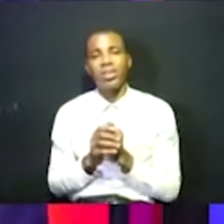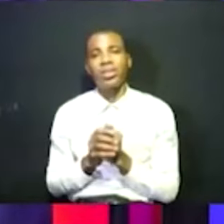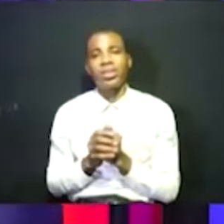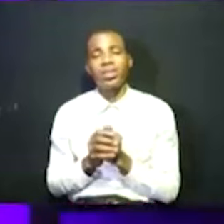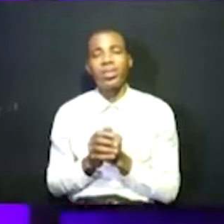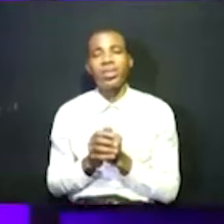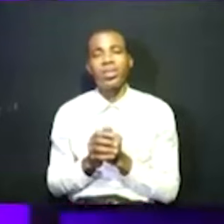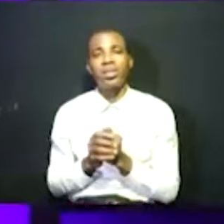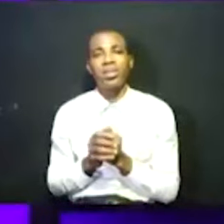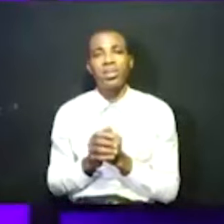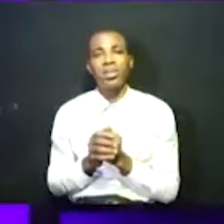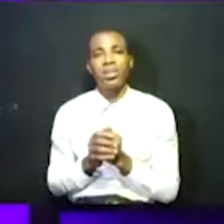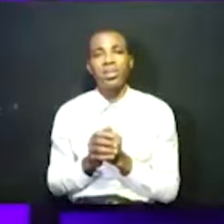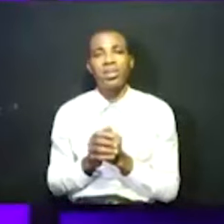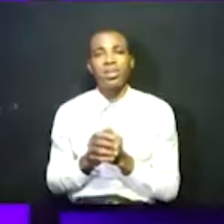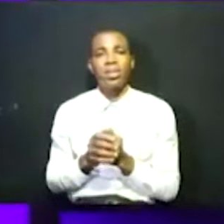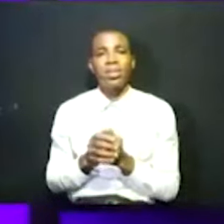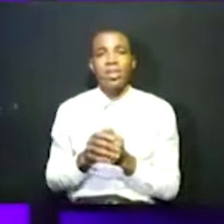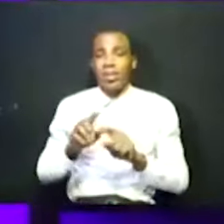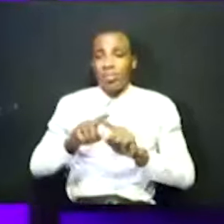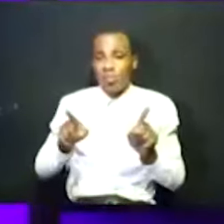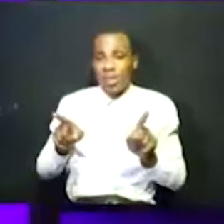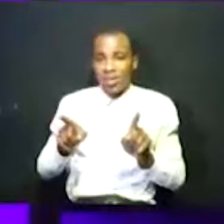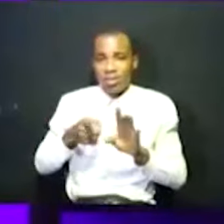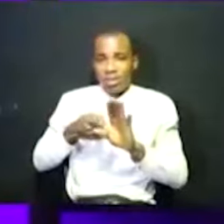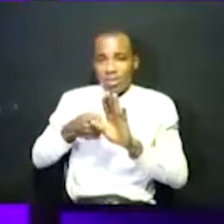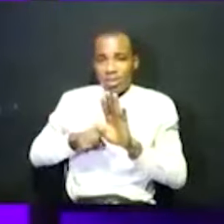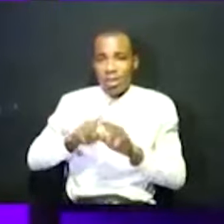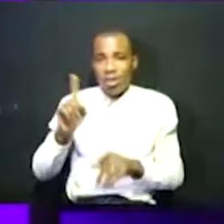earth. Beginning from our homes.